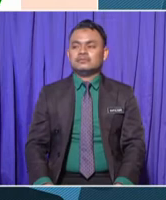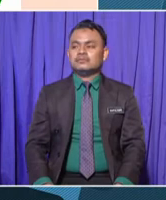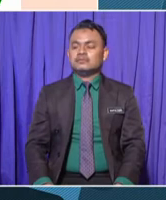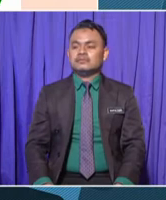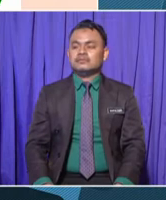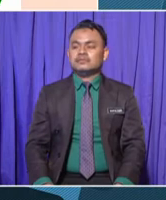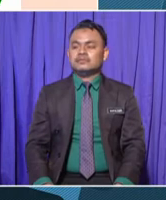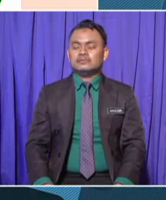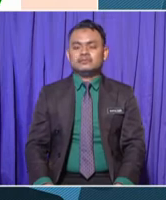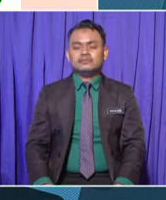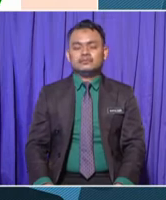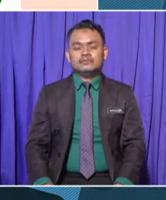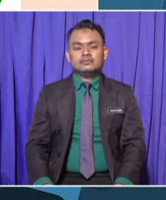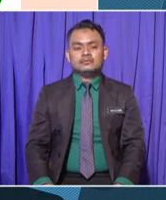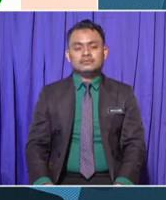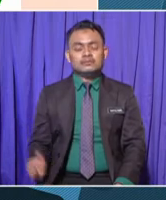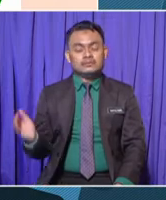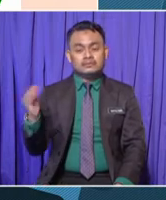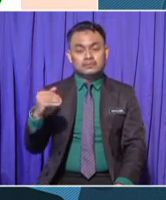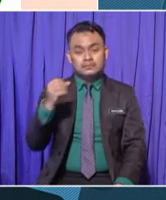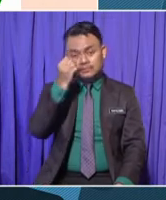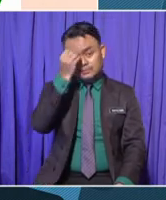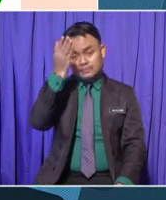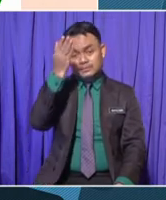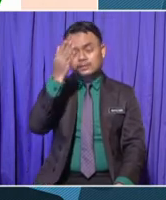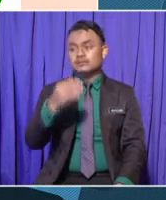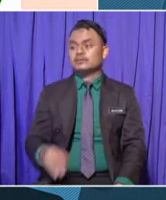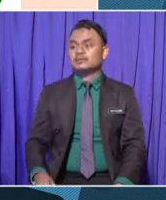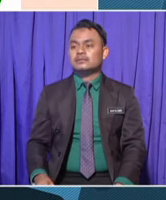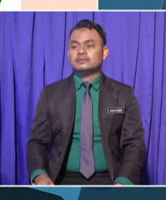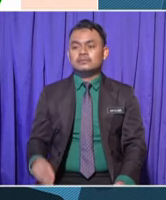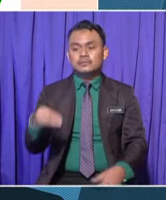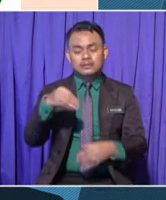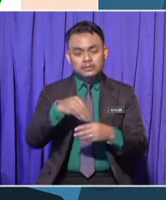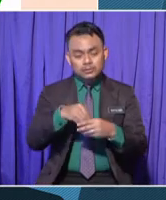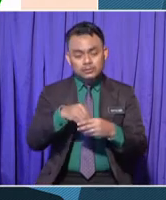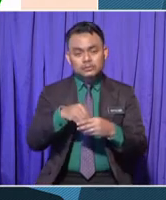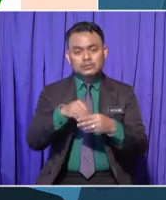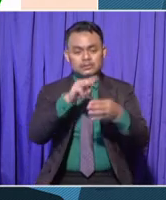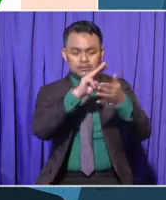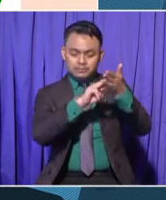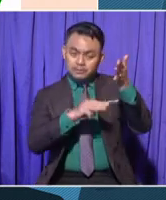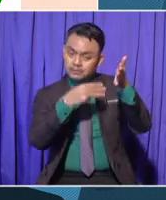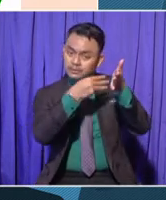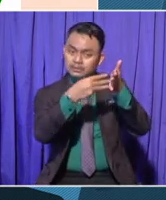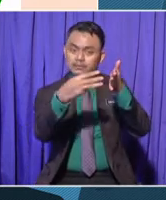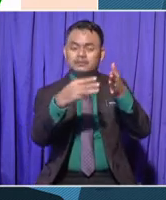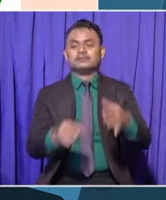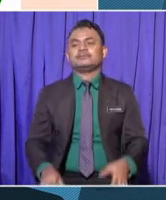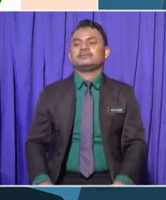Let's move the information in this observation box into the classification